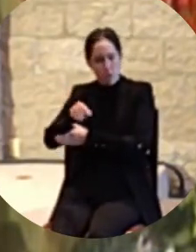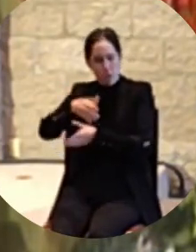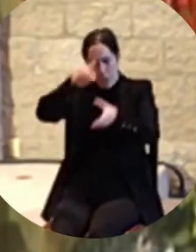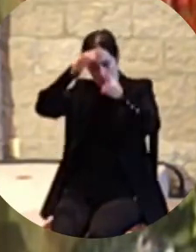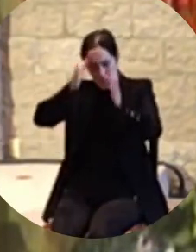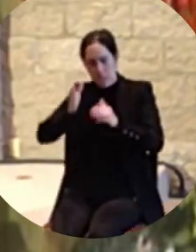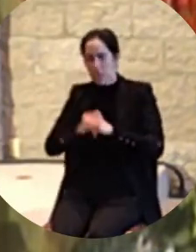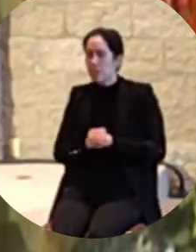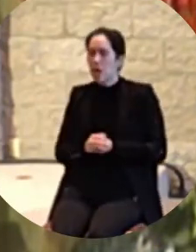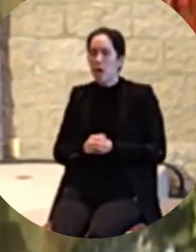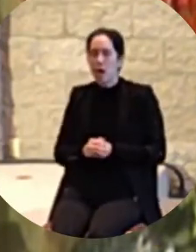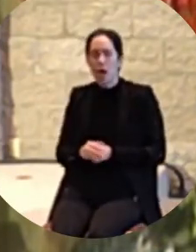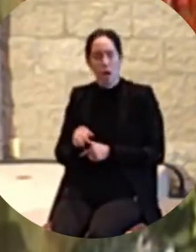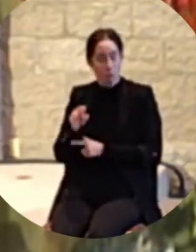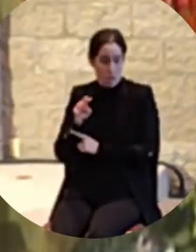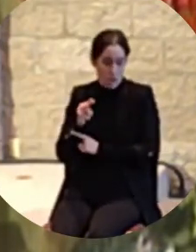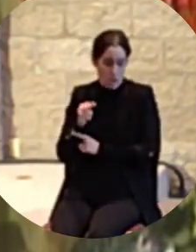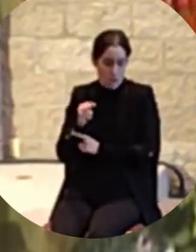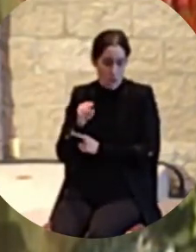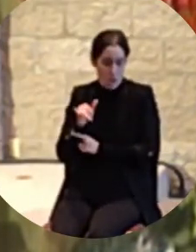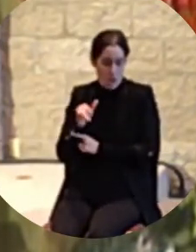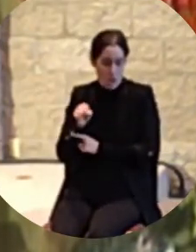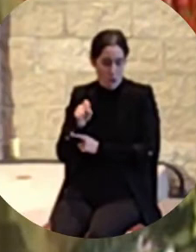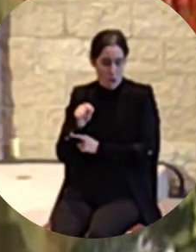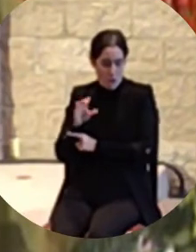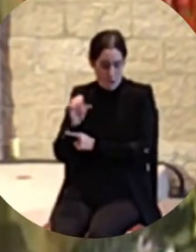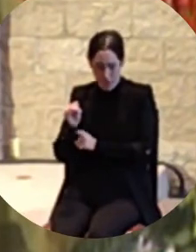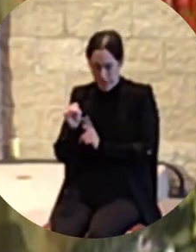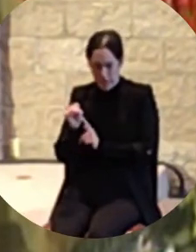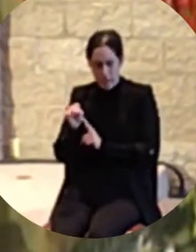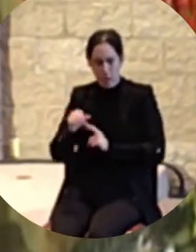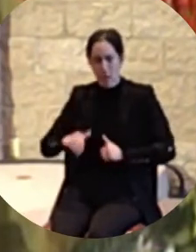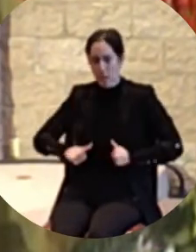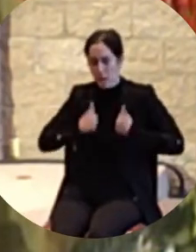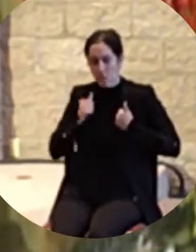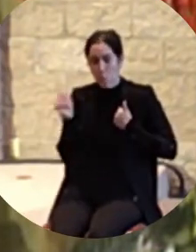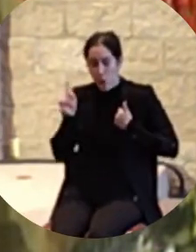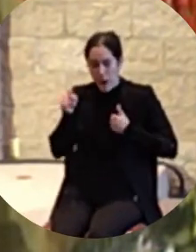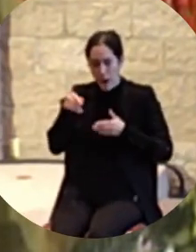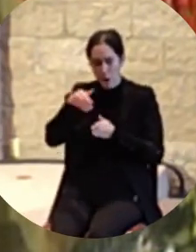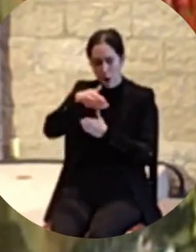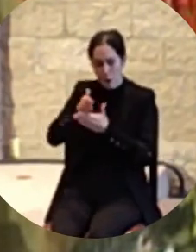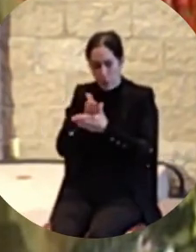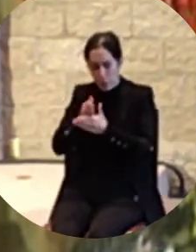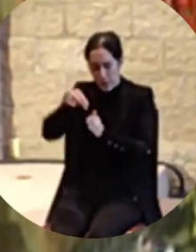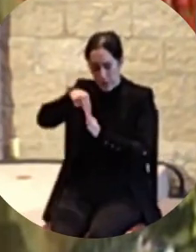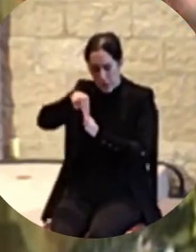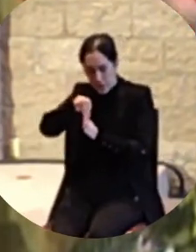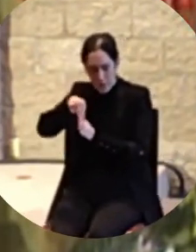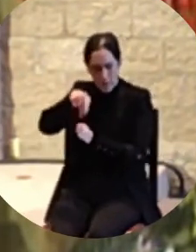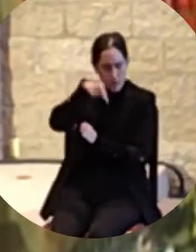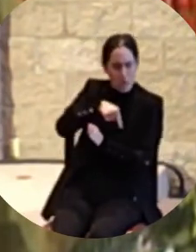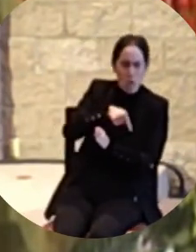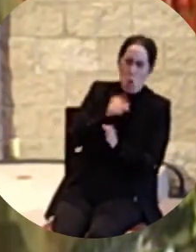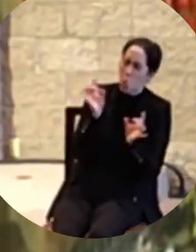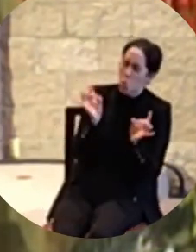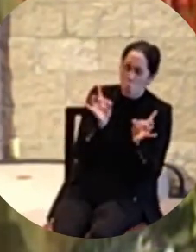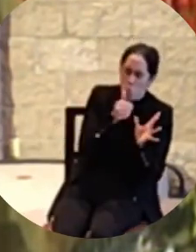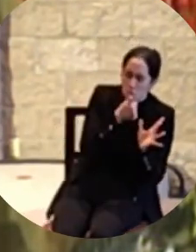Mystics dwell in the zone between unbearable suffering and transcendent joy. And I've seen that with